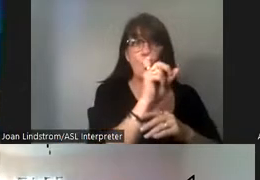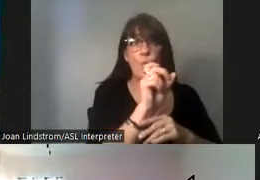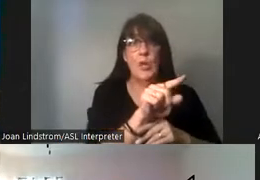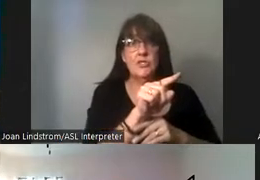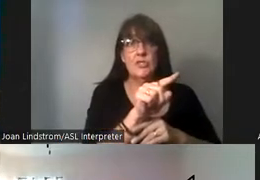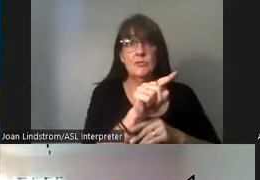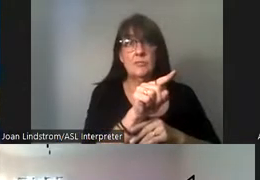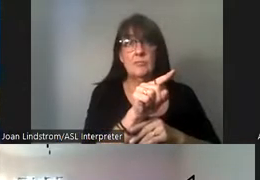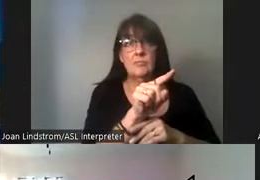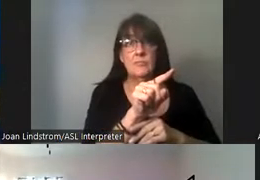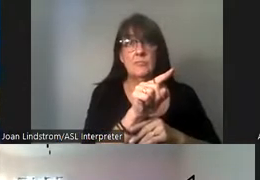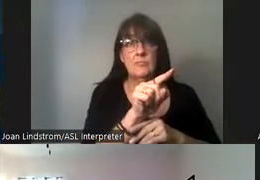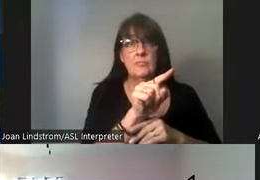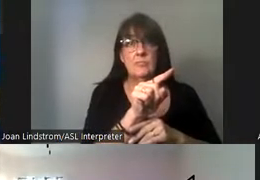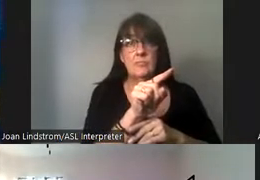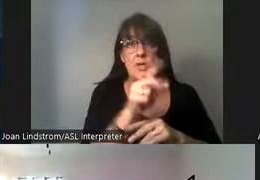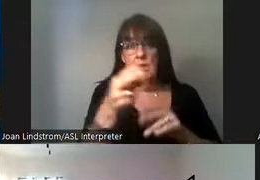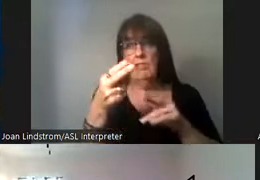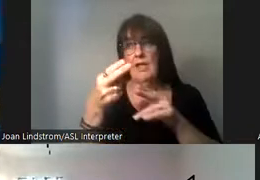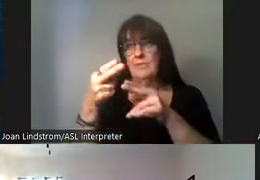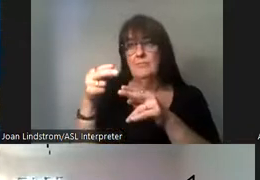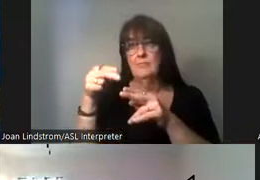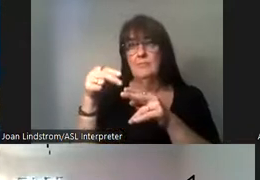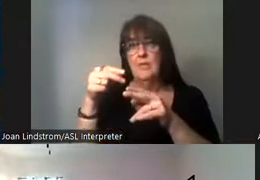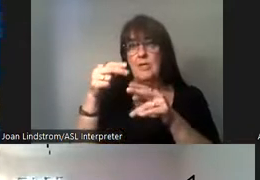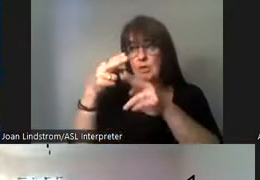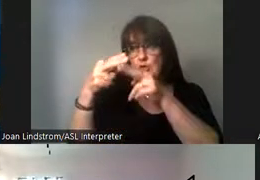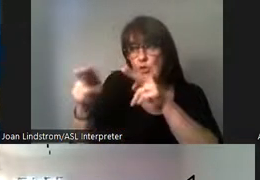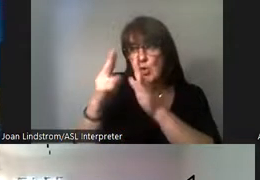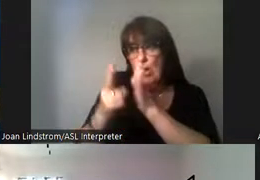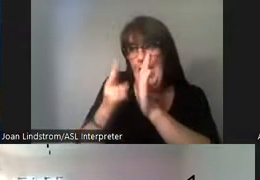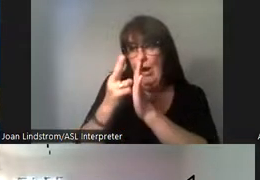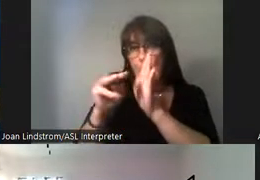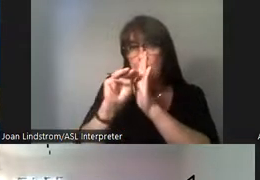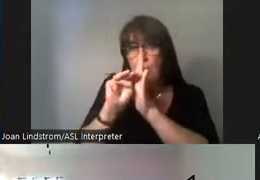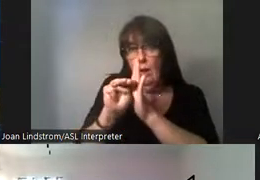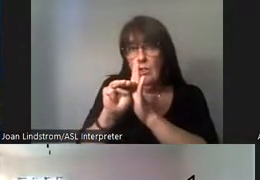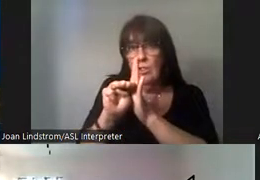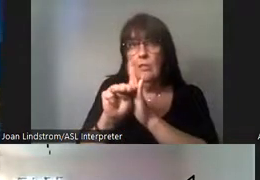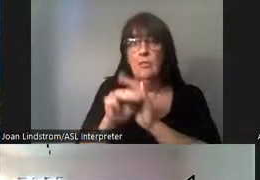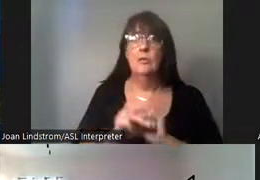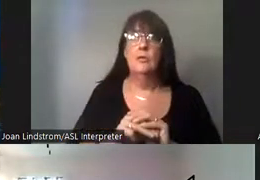this shorter hour model, one instead of three,